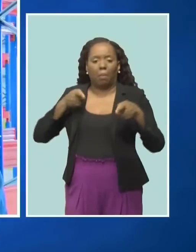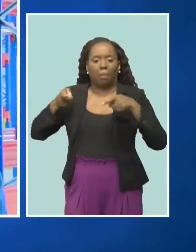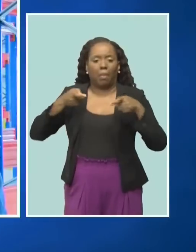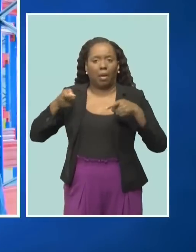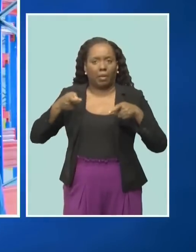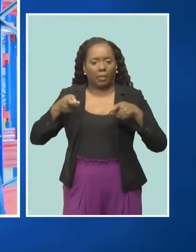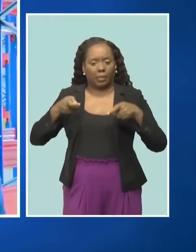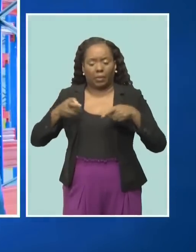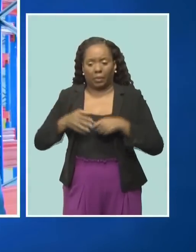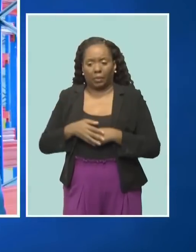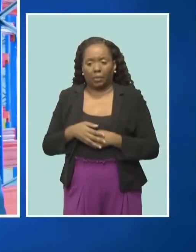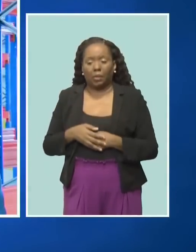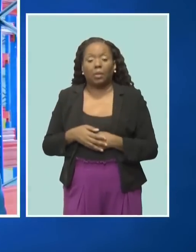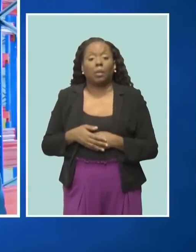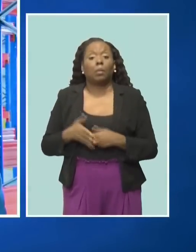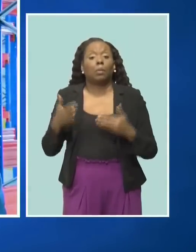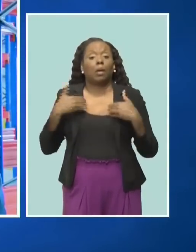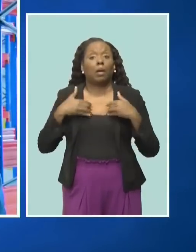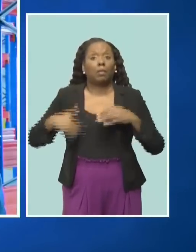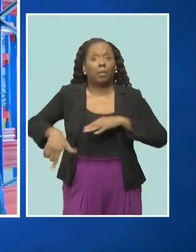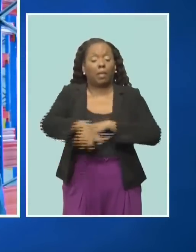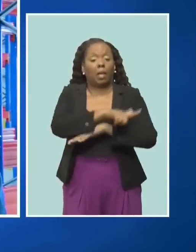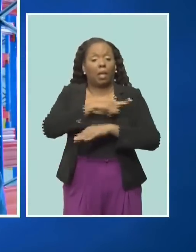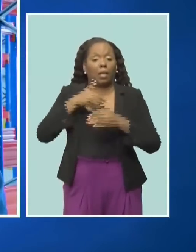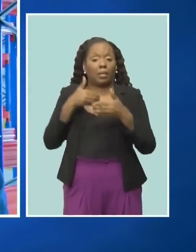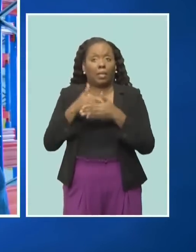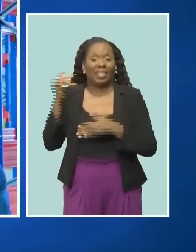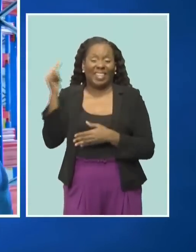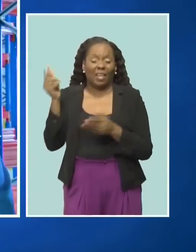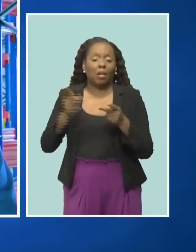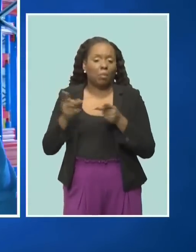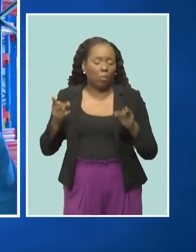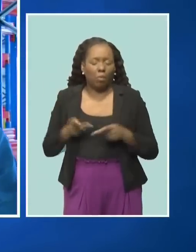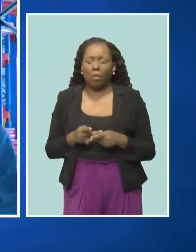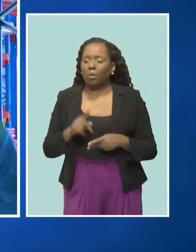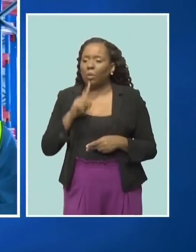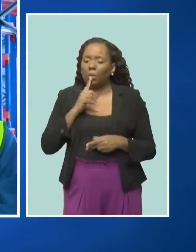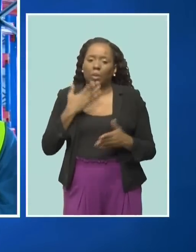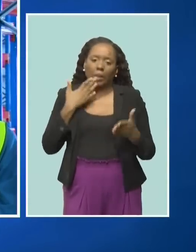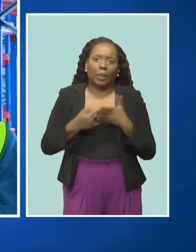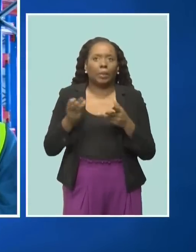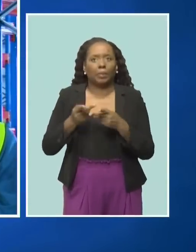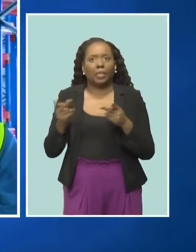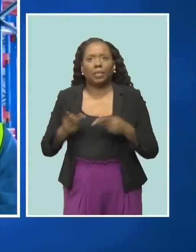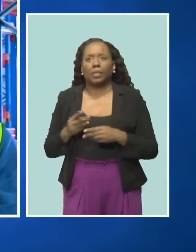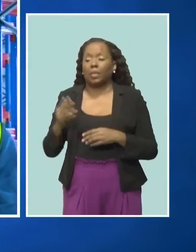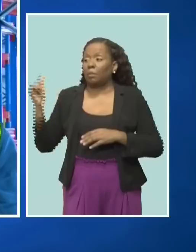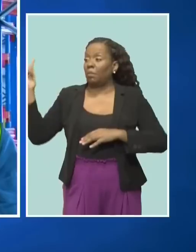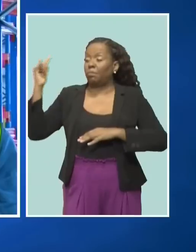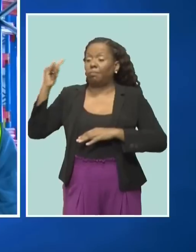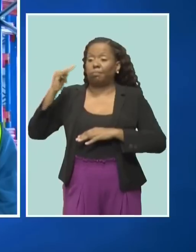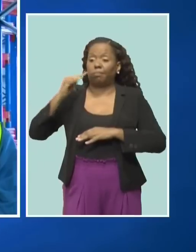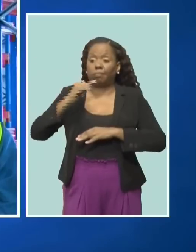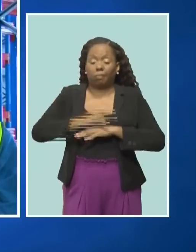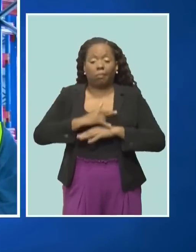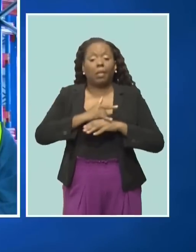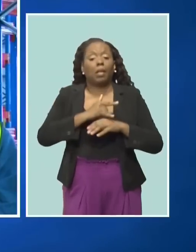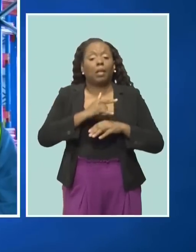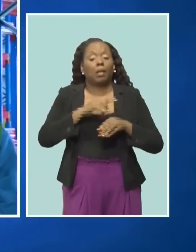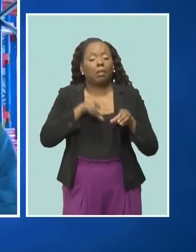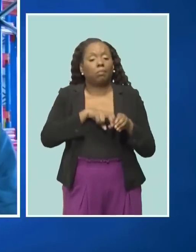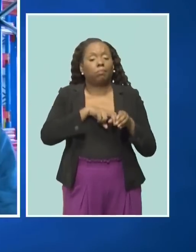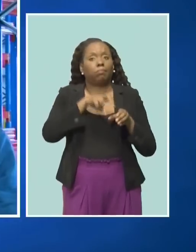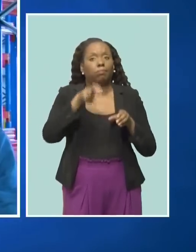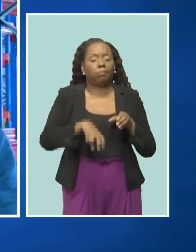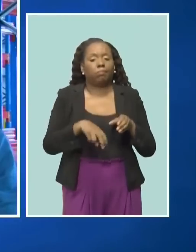lands in the precincts of the airport, which makes it very convenient to planes to land and you come straight from off the tarmac